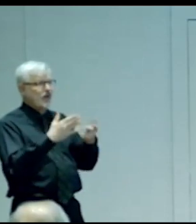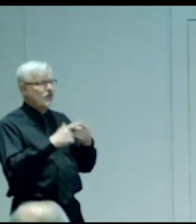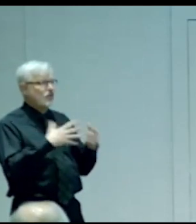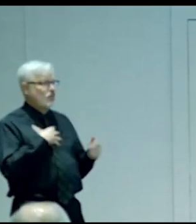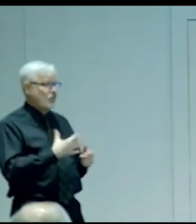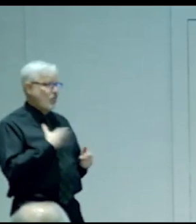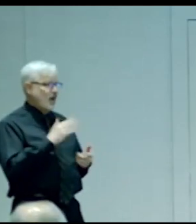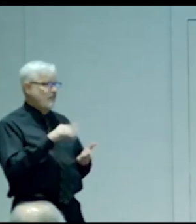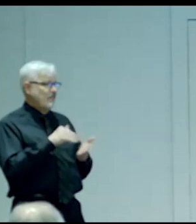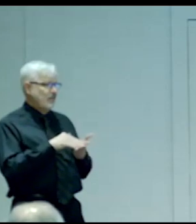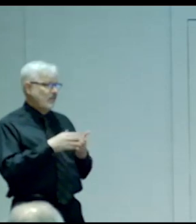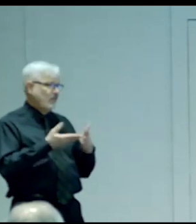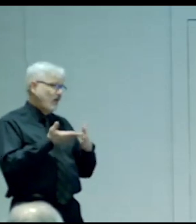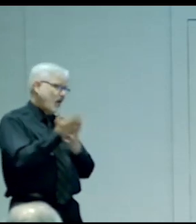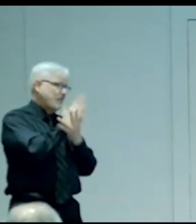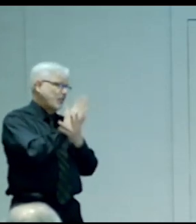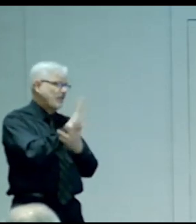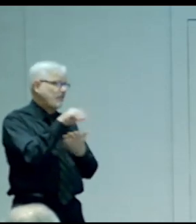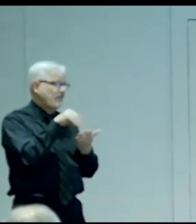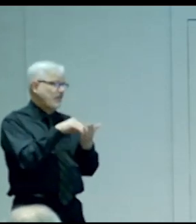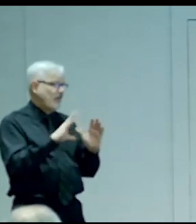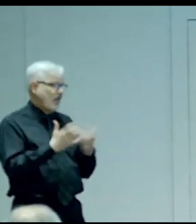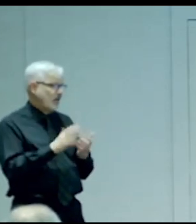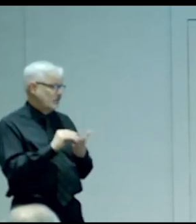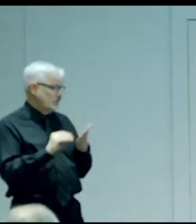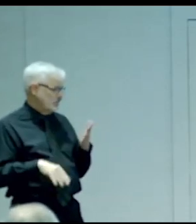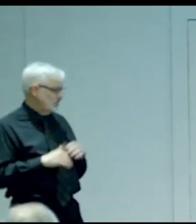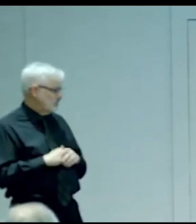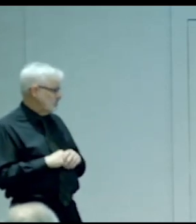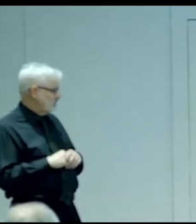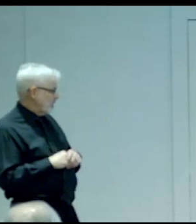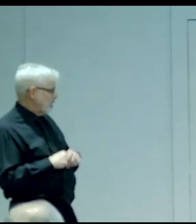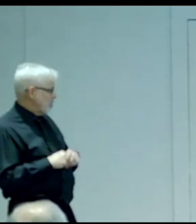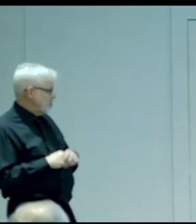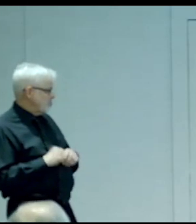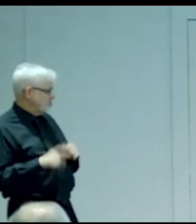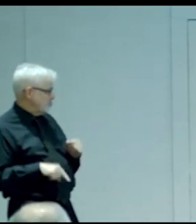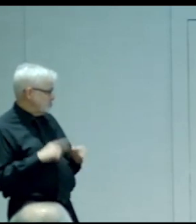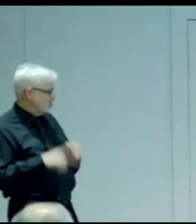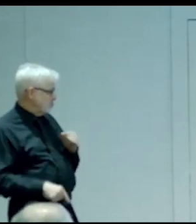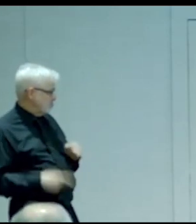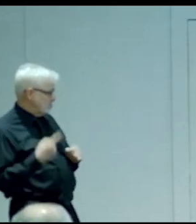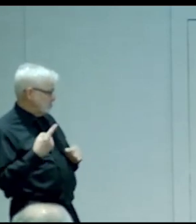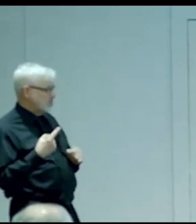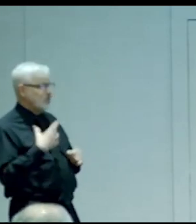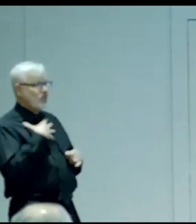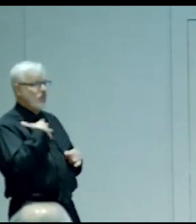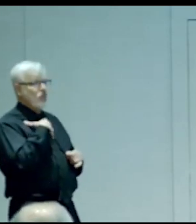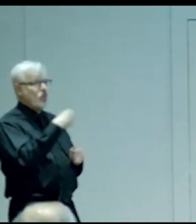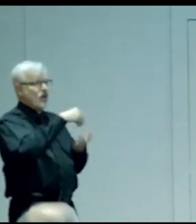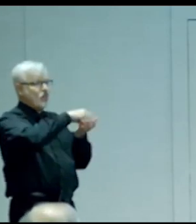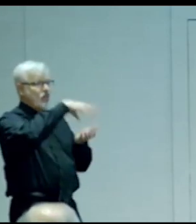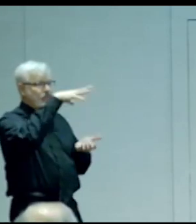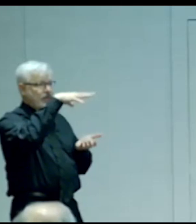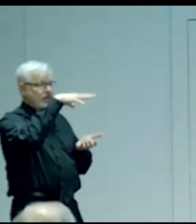middle class, upper middle class students. And the last one, the white wealthy, that's the